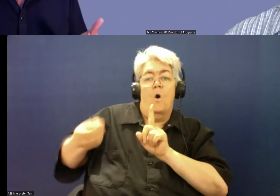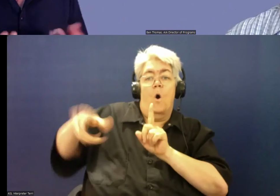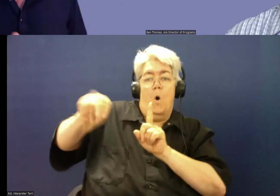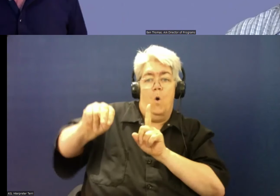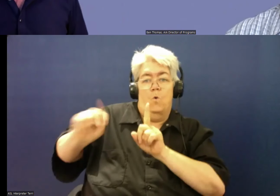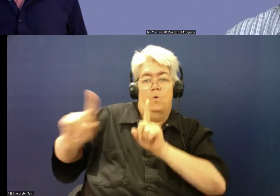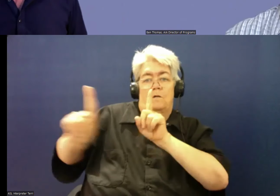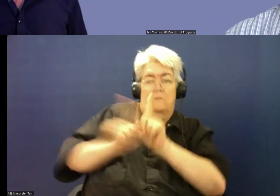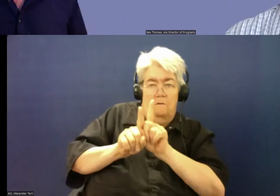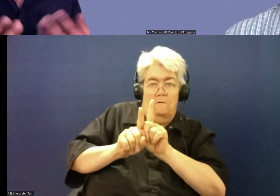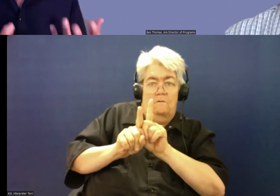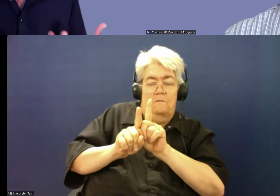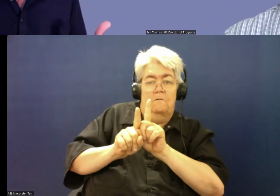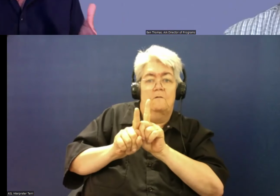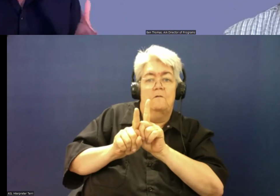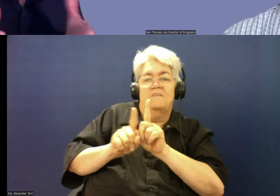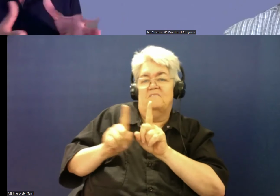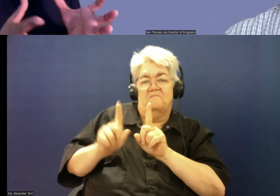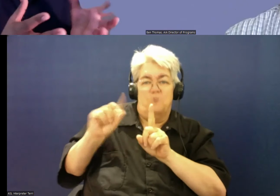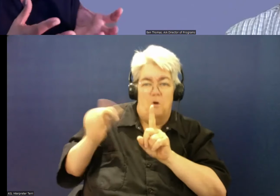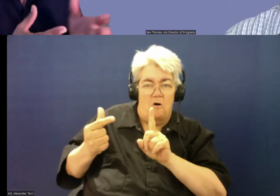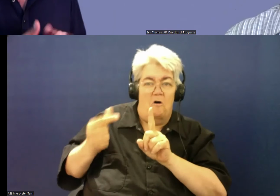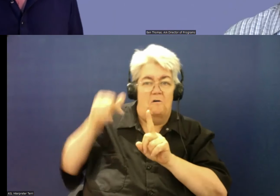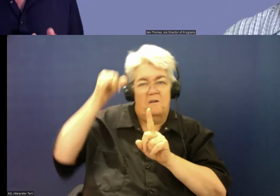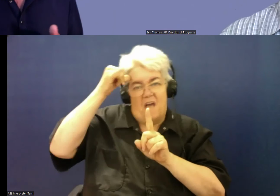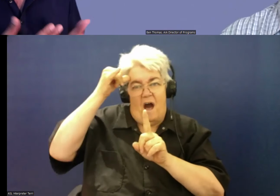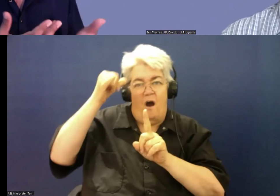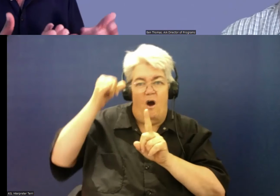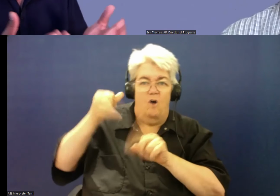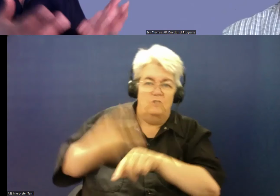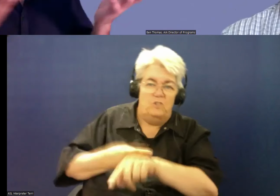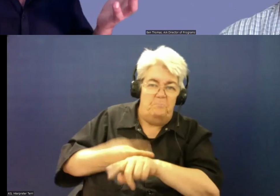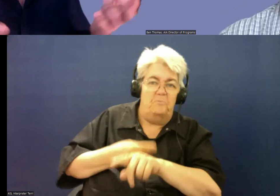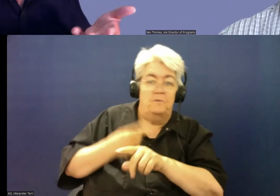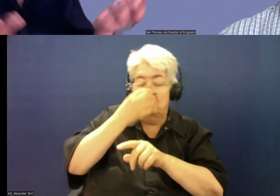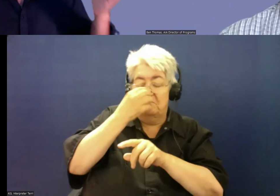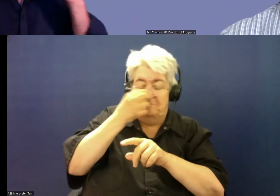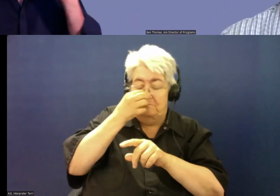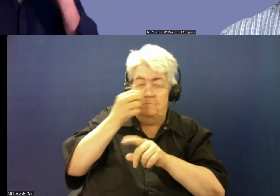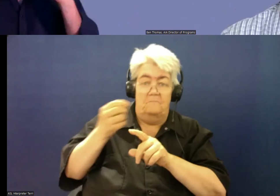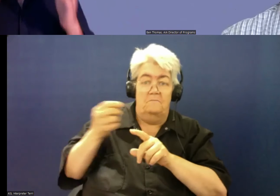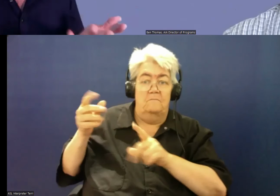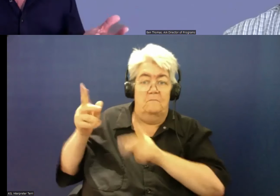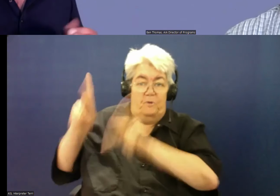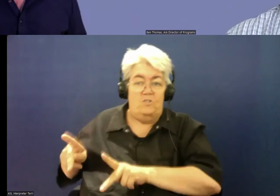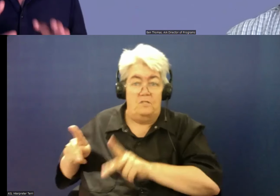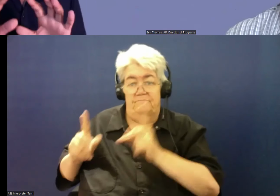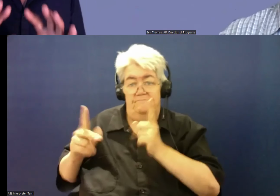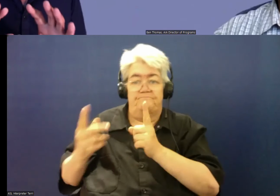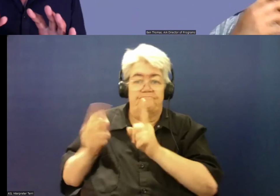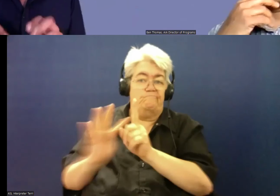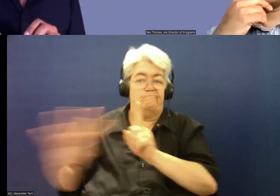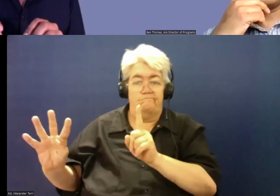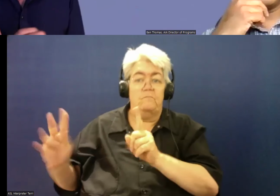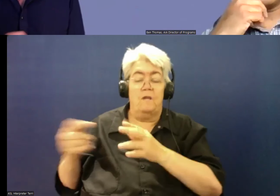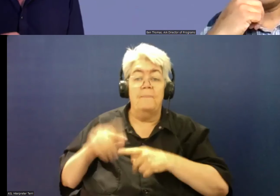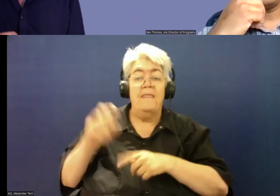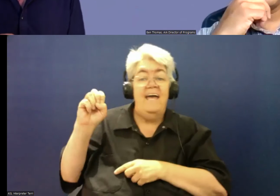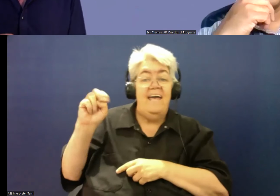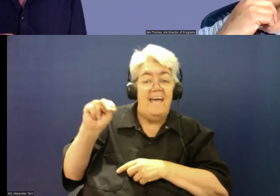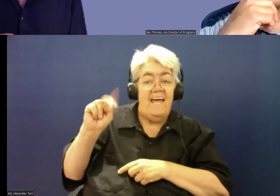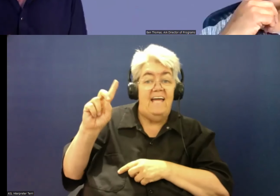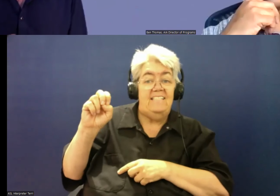chattel. They were considered to be owned by an individual, a colonial elite. Indentured labourers